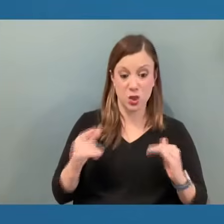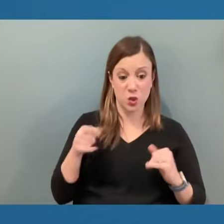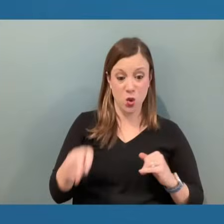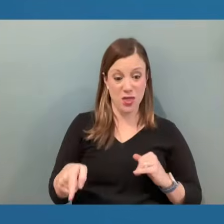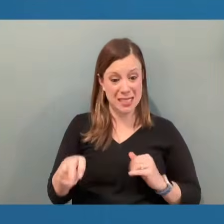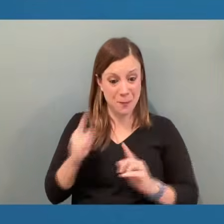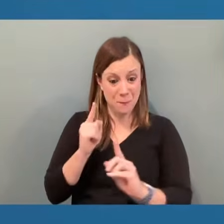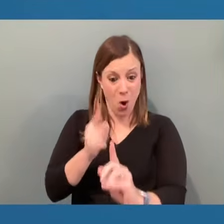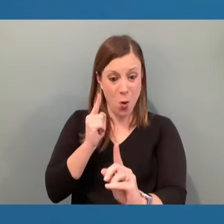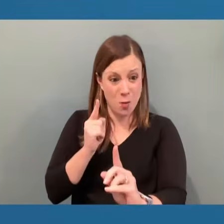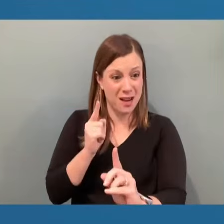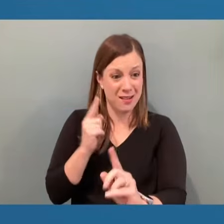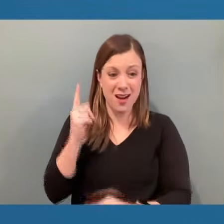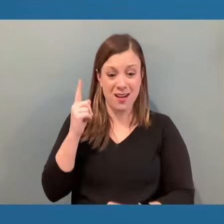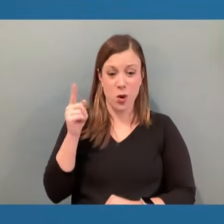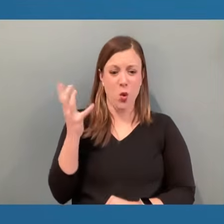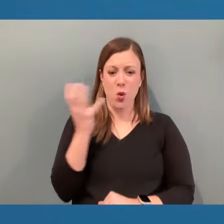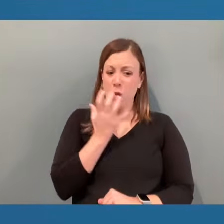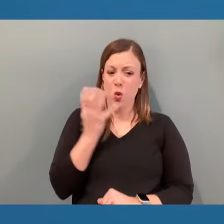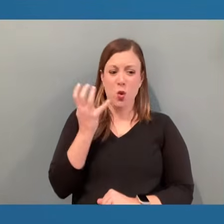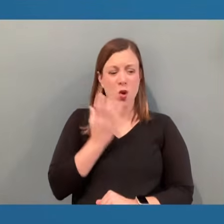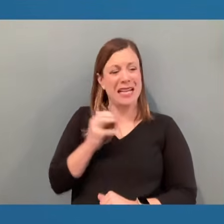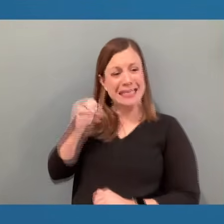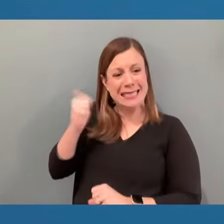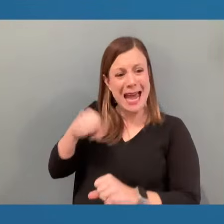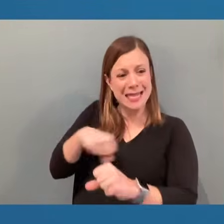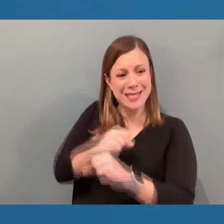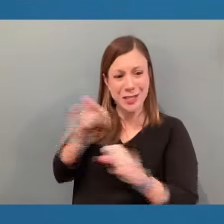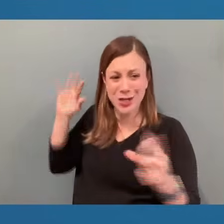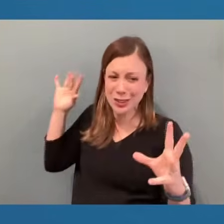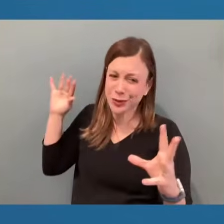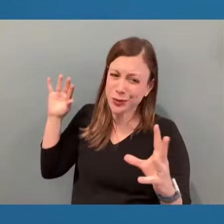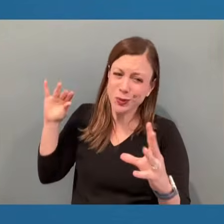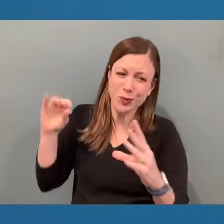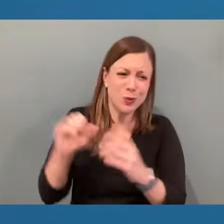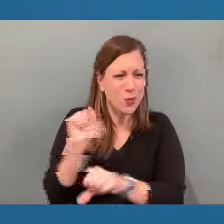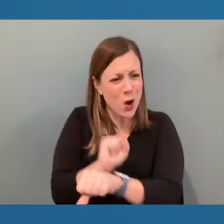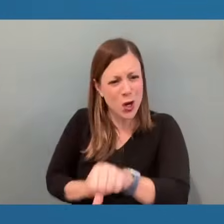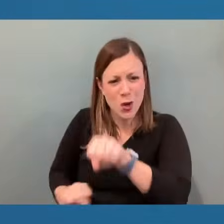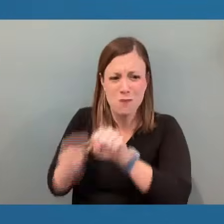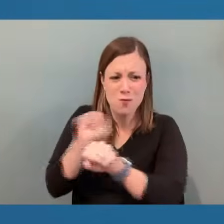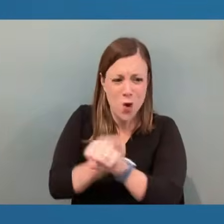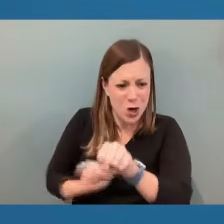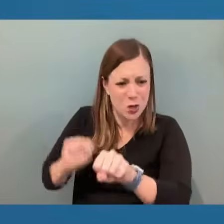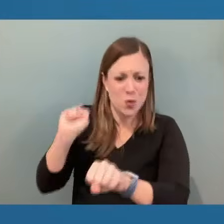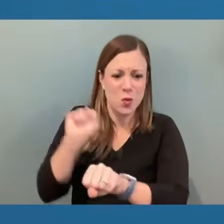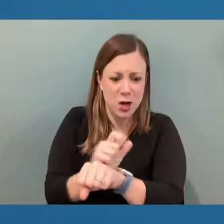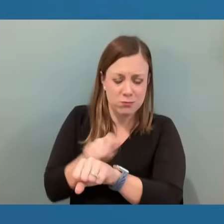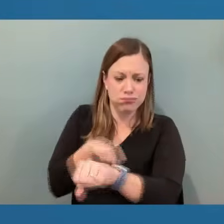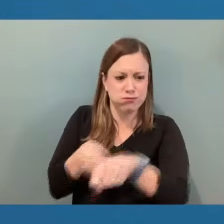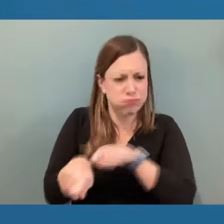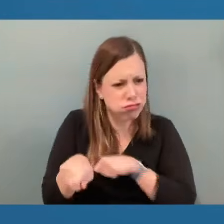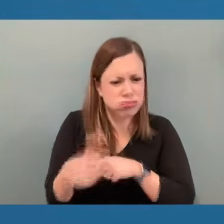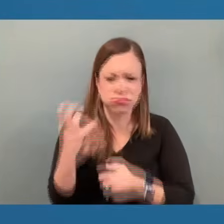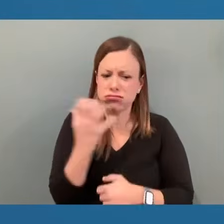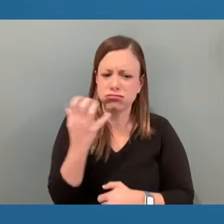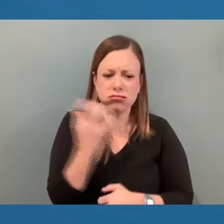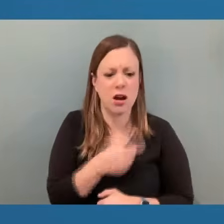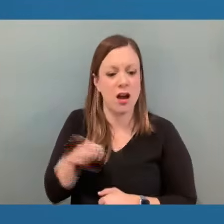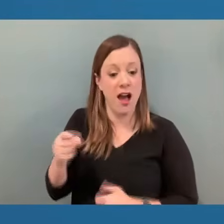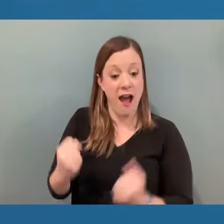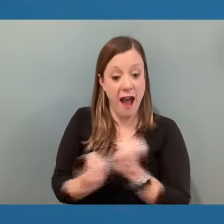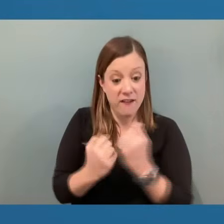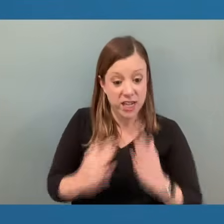health professionals, and legislators return to this issue again and again and again, sometimes in